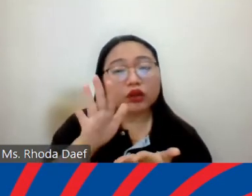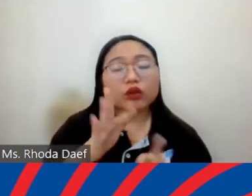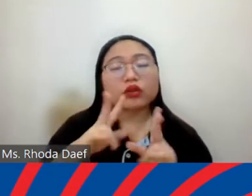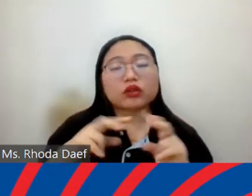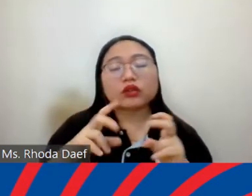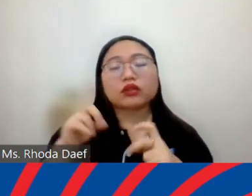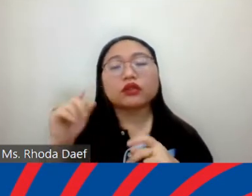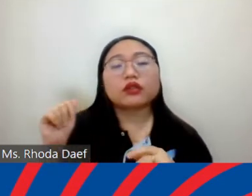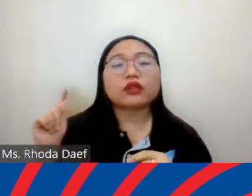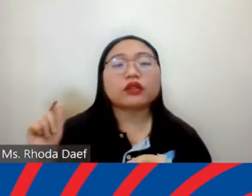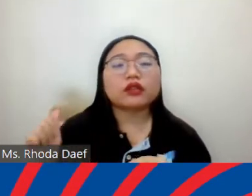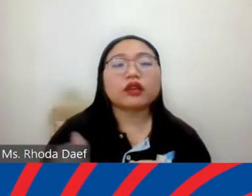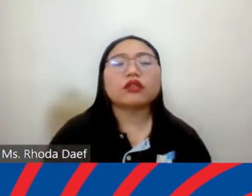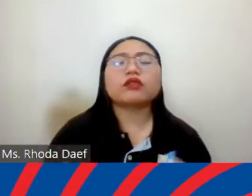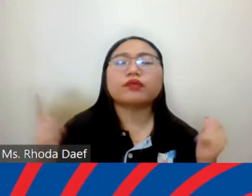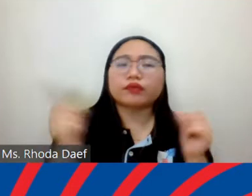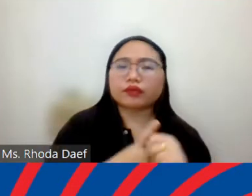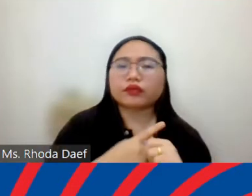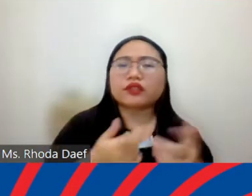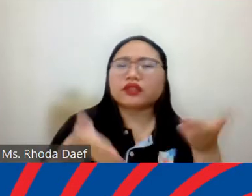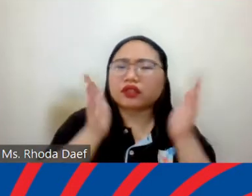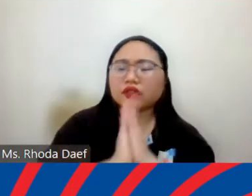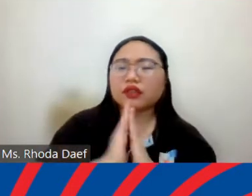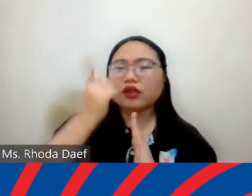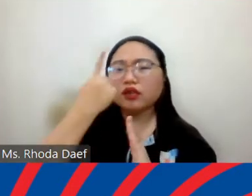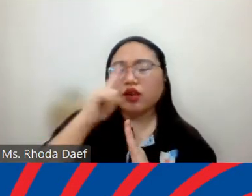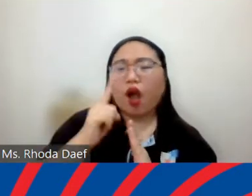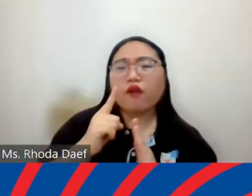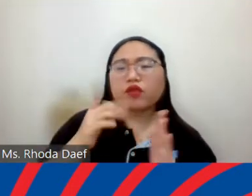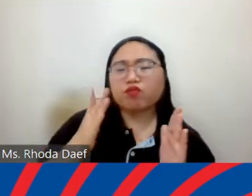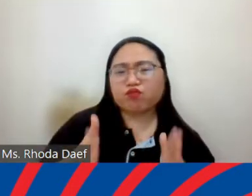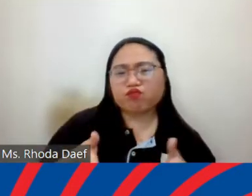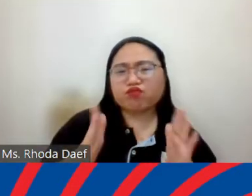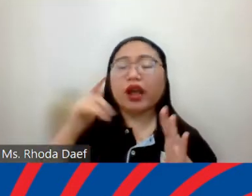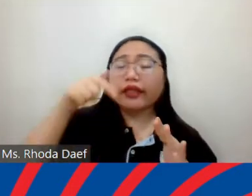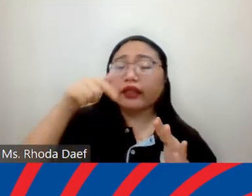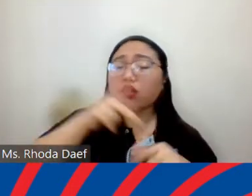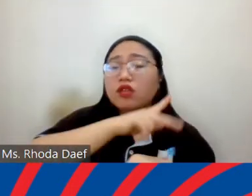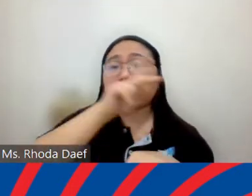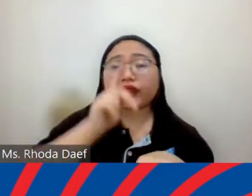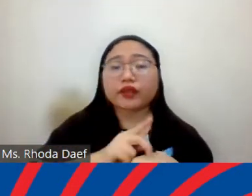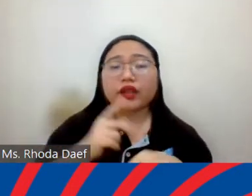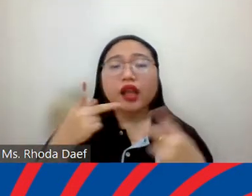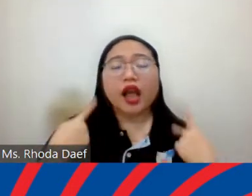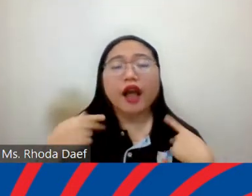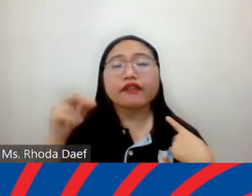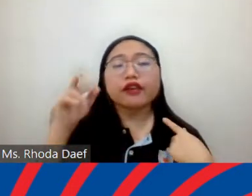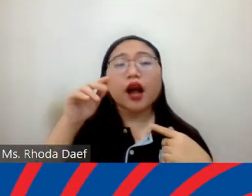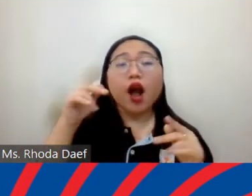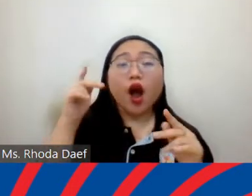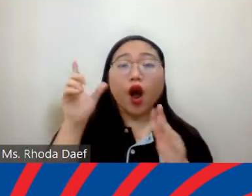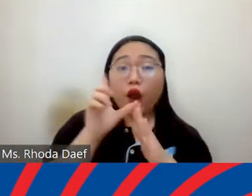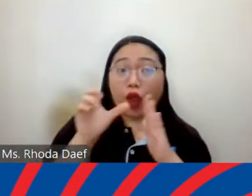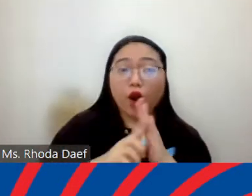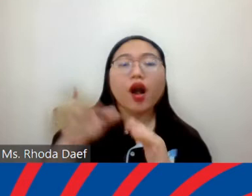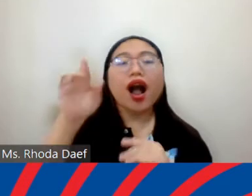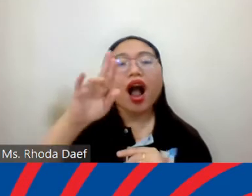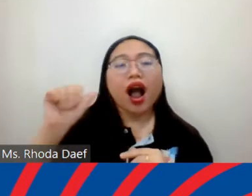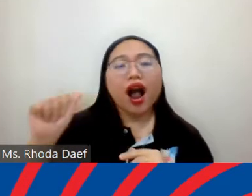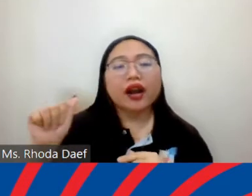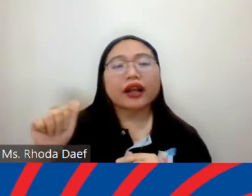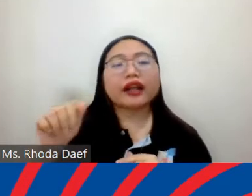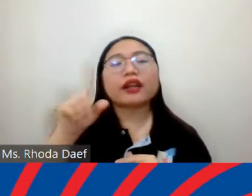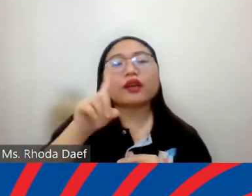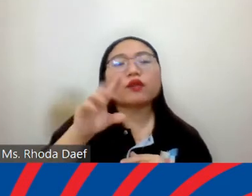So number one is ask for consent. Here in the Philippines, we have the RA 10173,